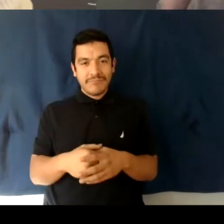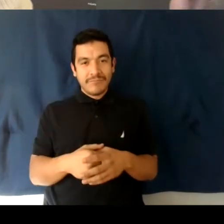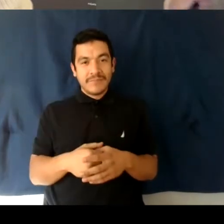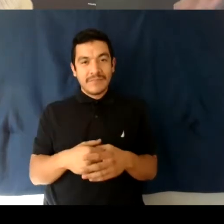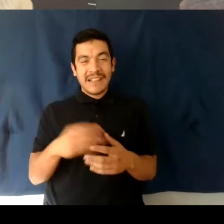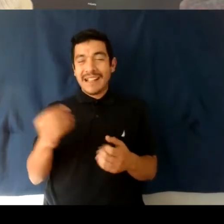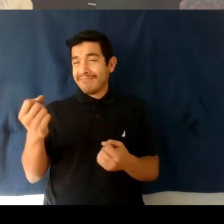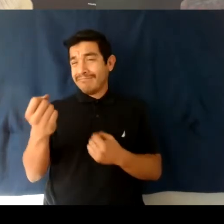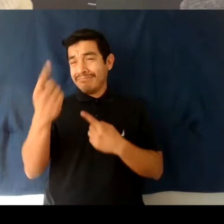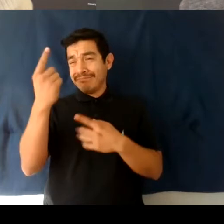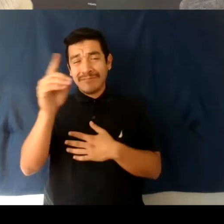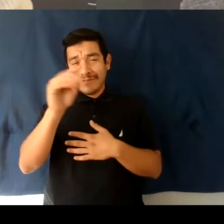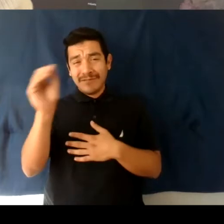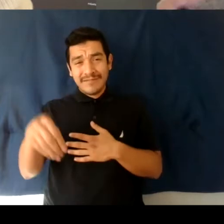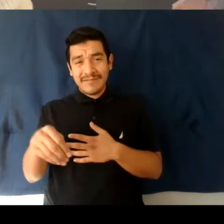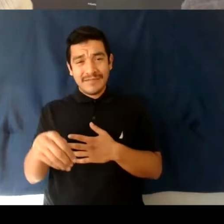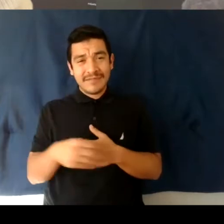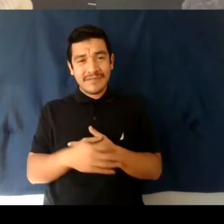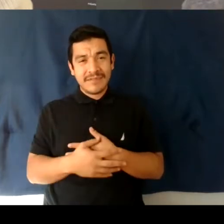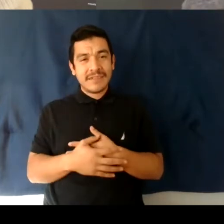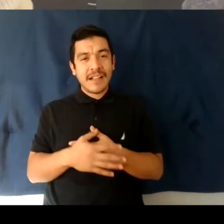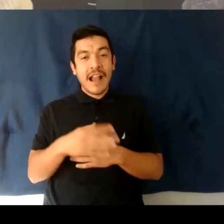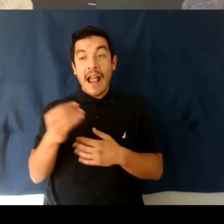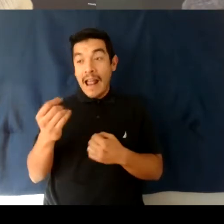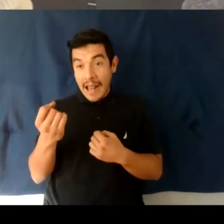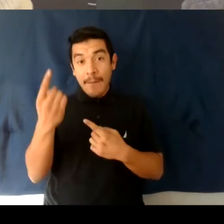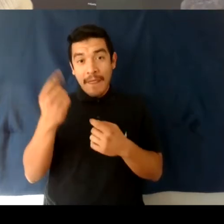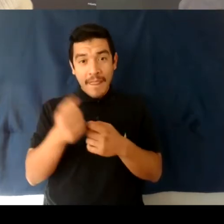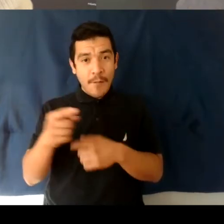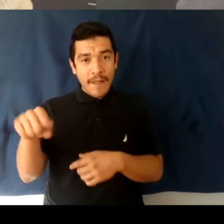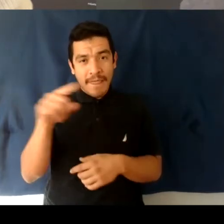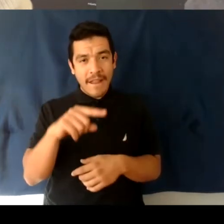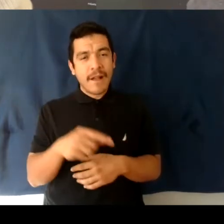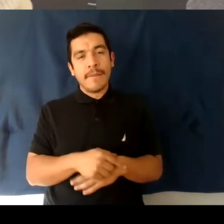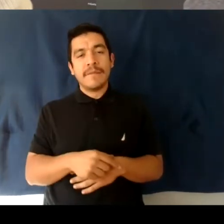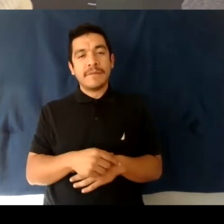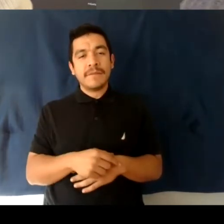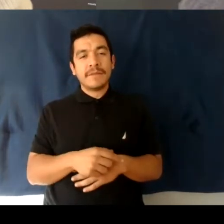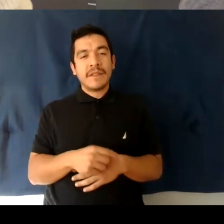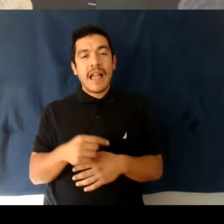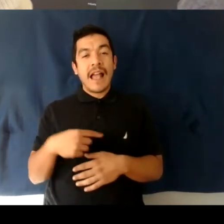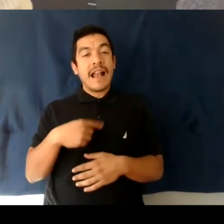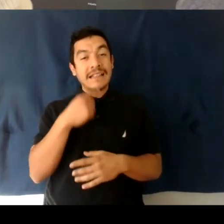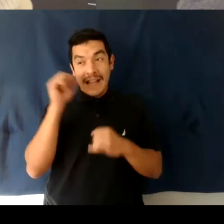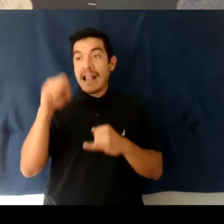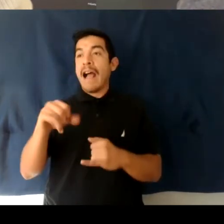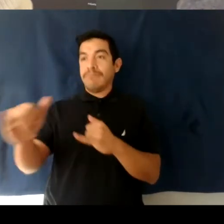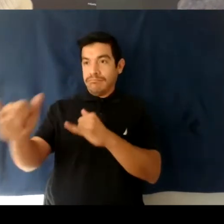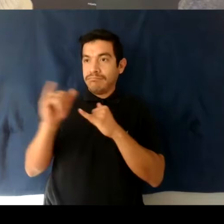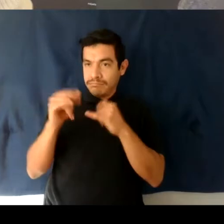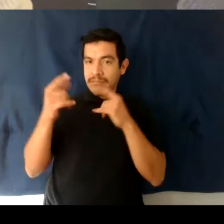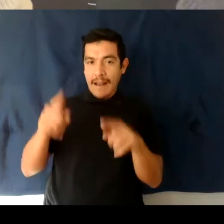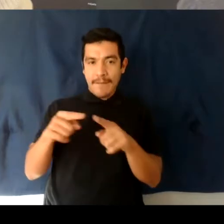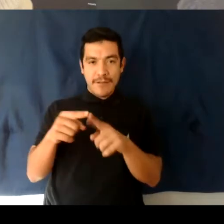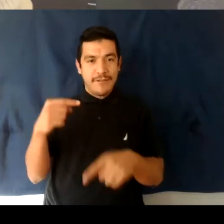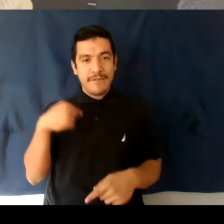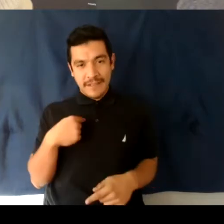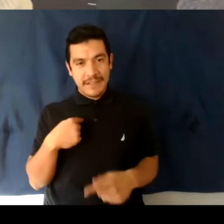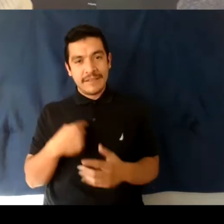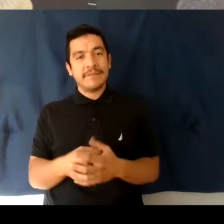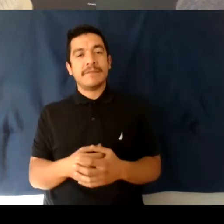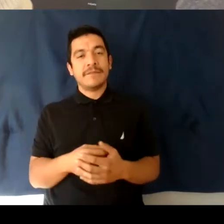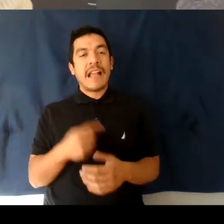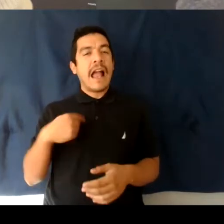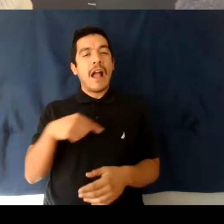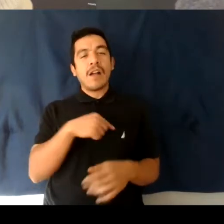and completely understood and empathized with it. And it was like, yep, the same thing happened to me. And then